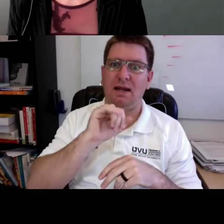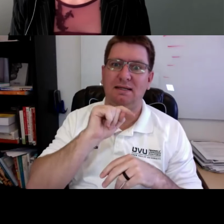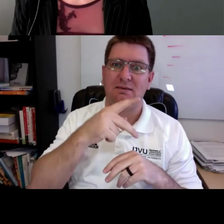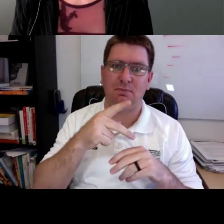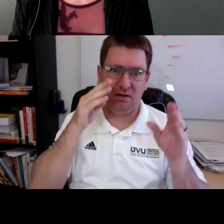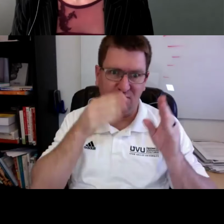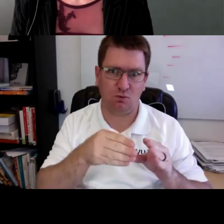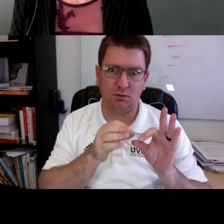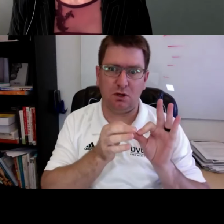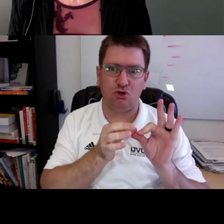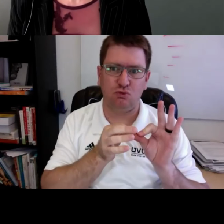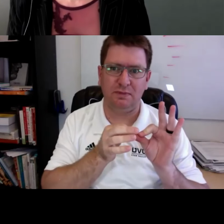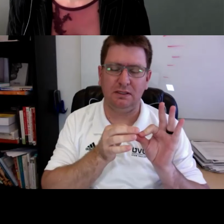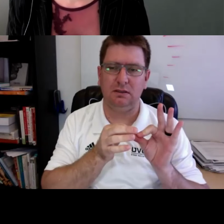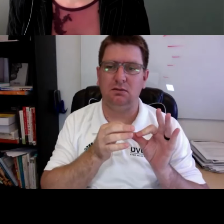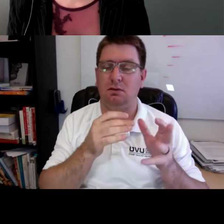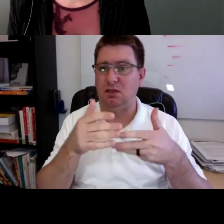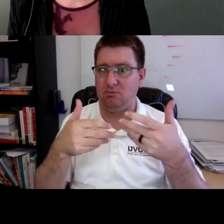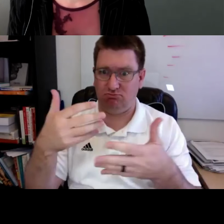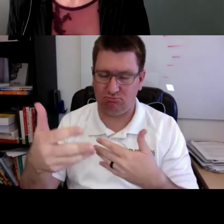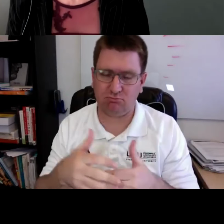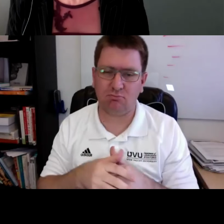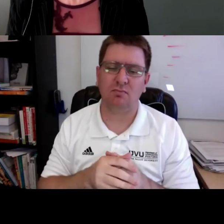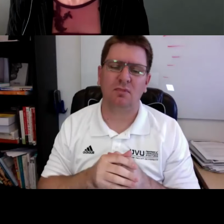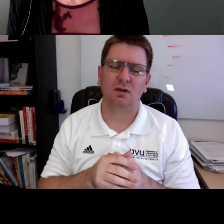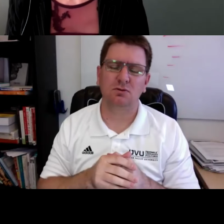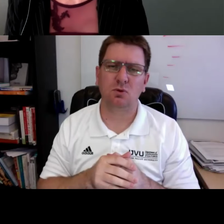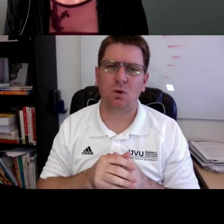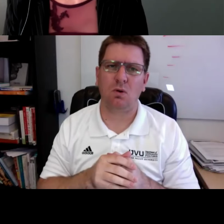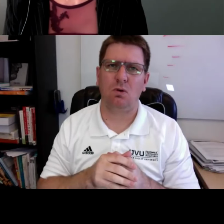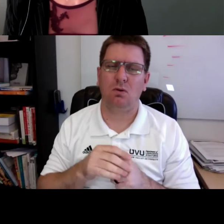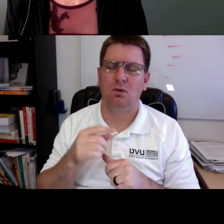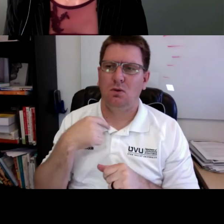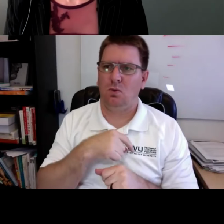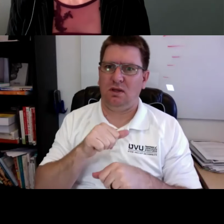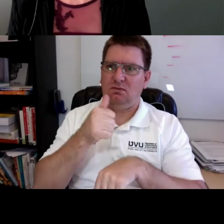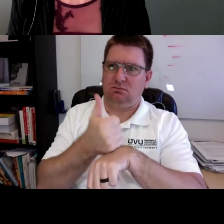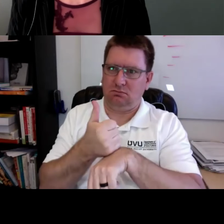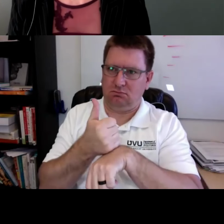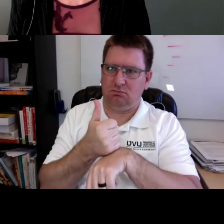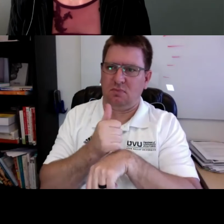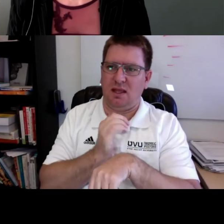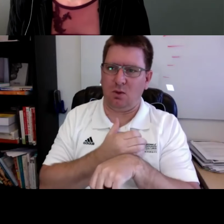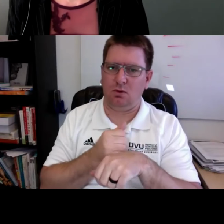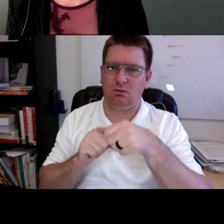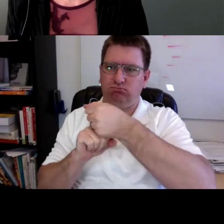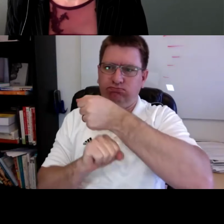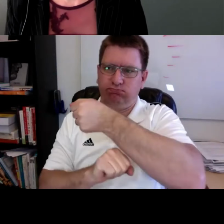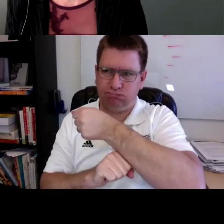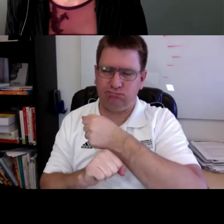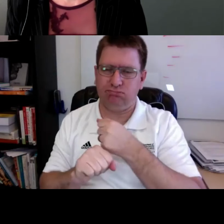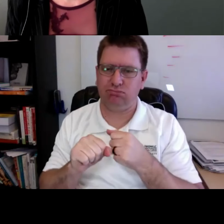other way around. ITP programs tend to focus on interpreting. And so